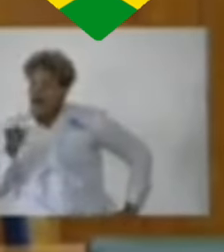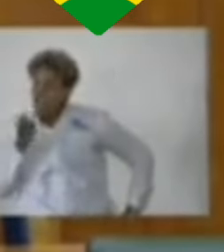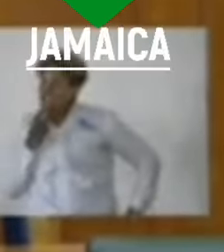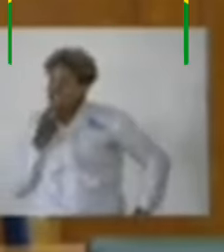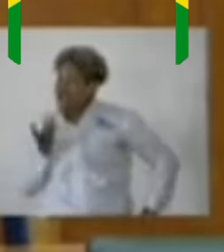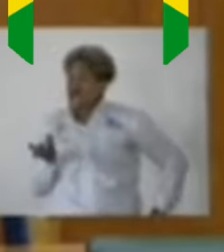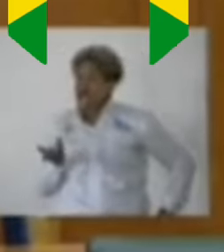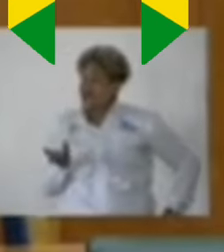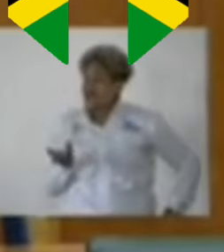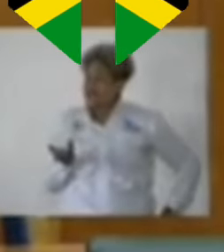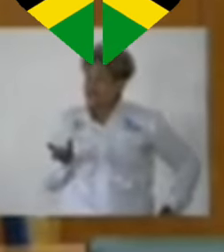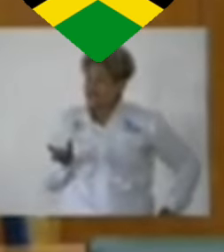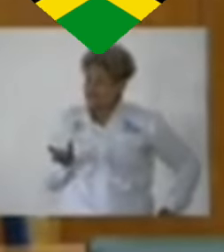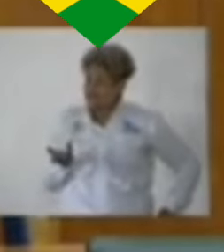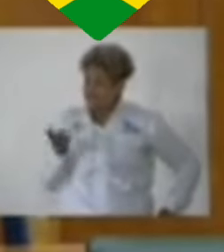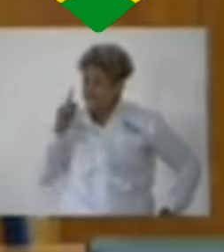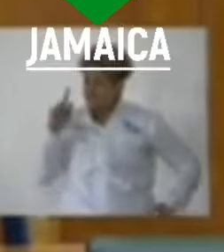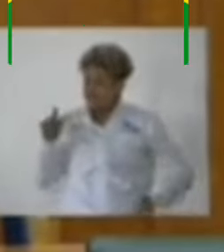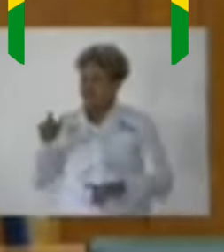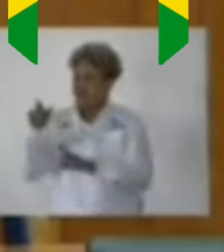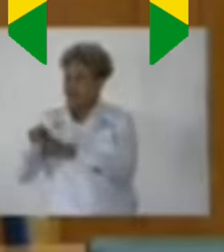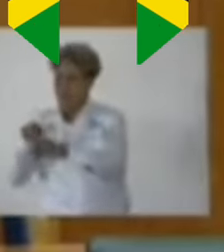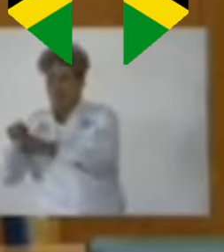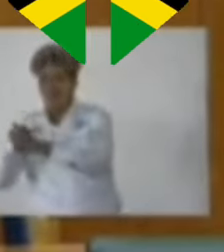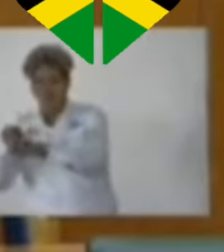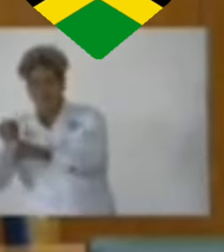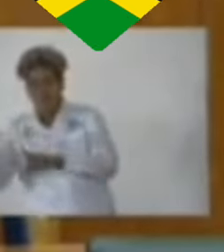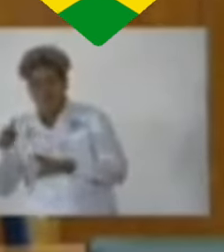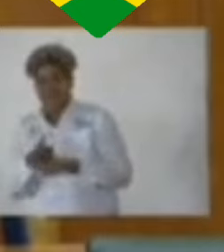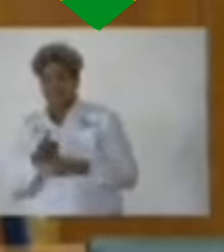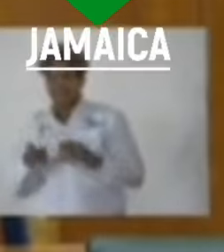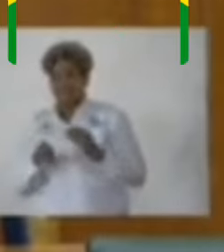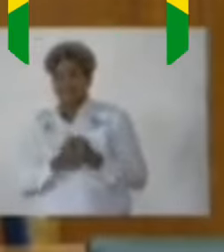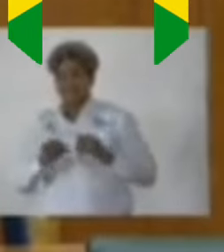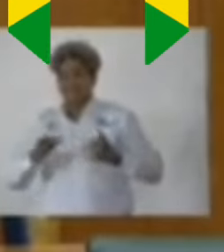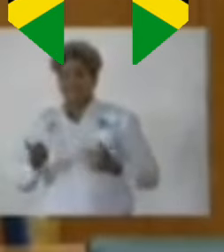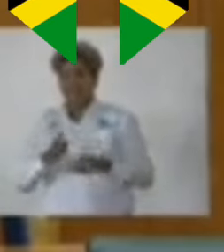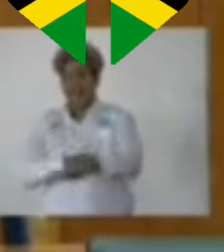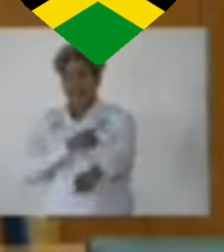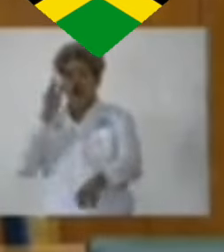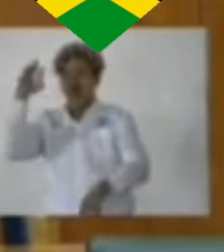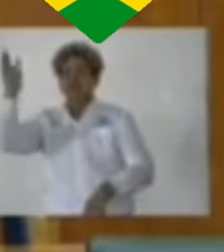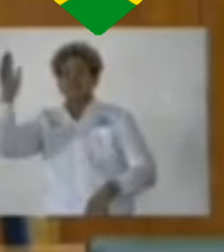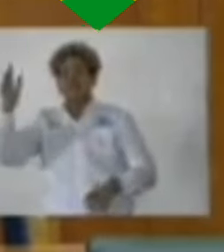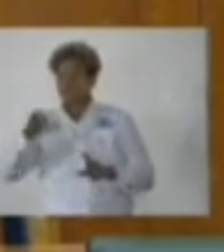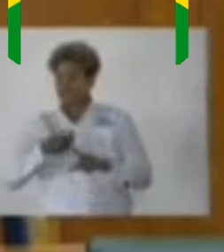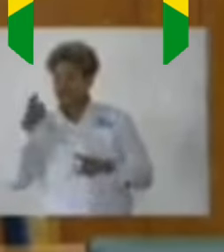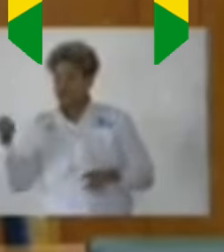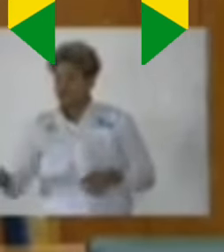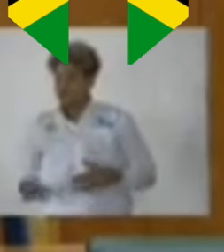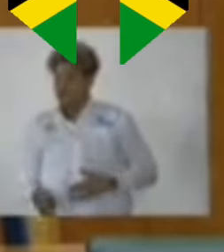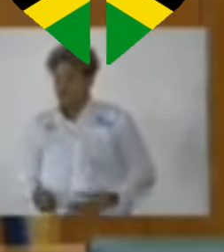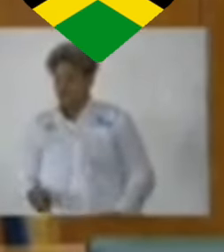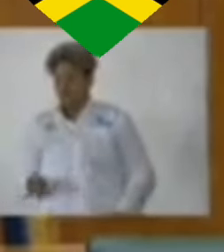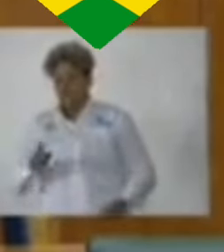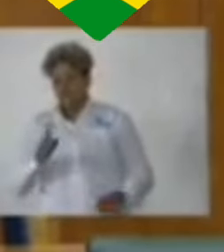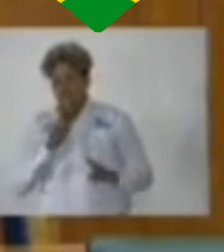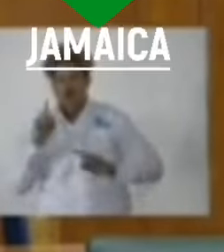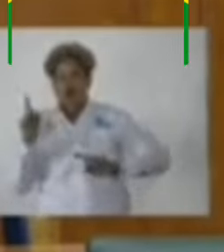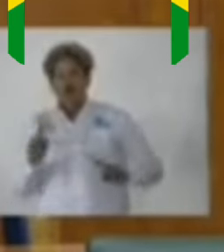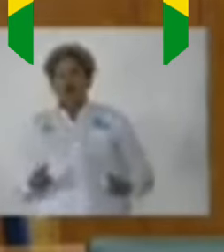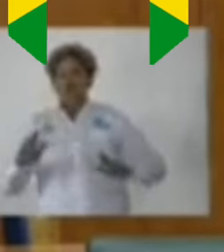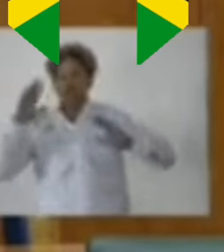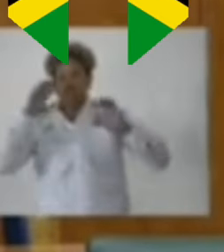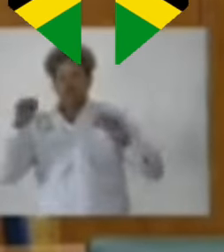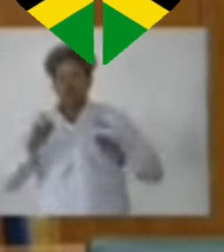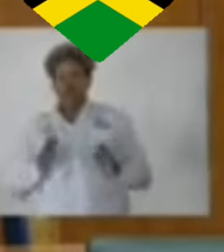water, for provoking another long speech from you. The answer, Mr. President,